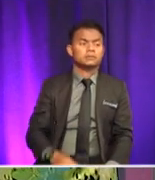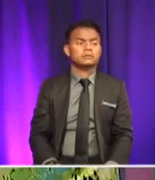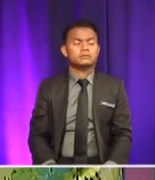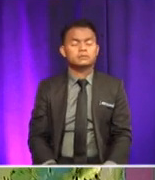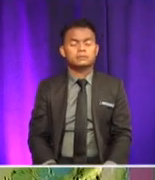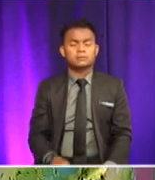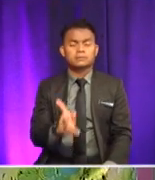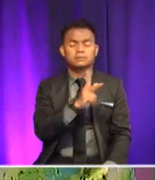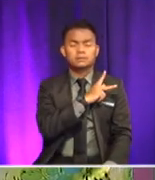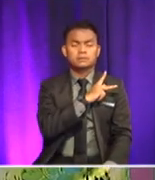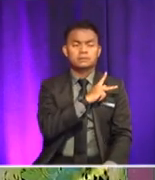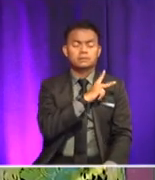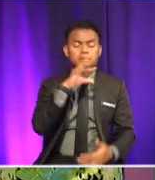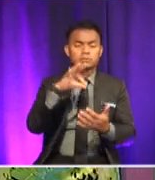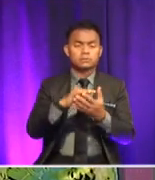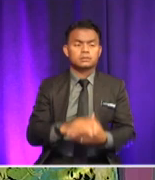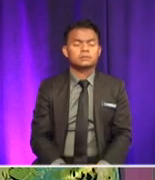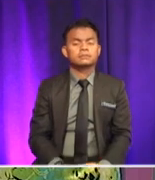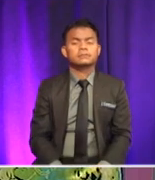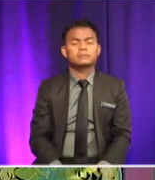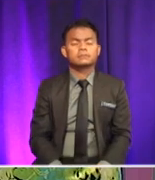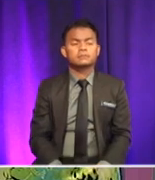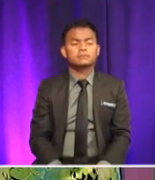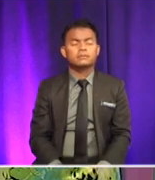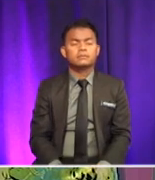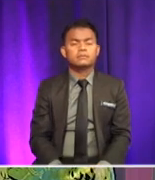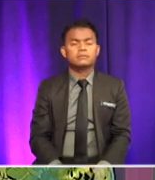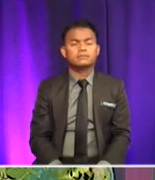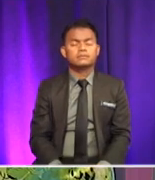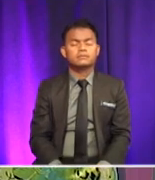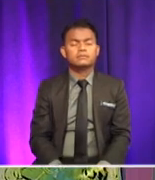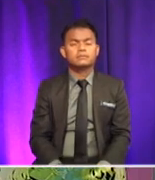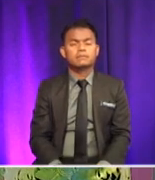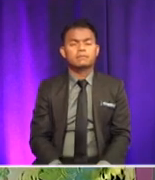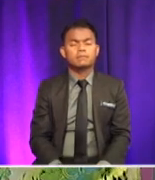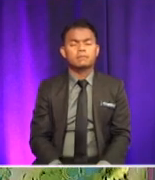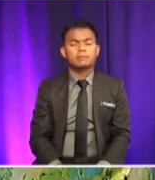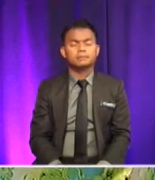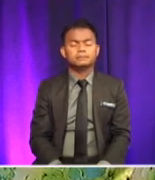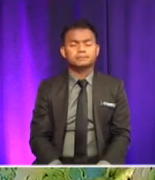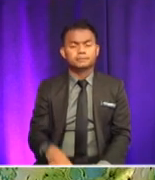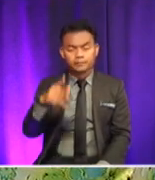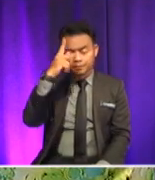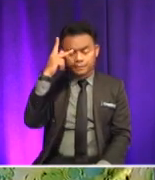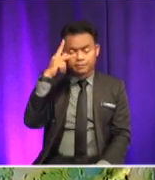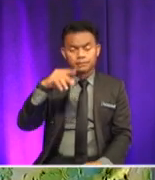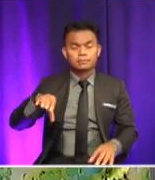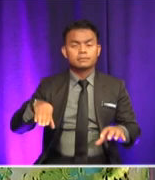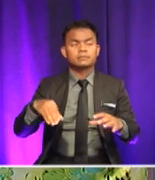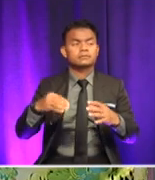rooster's perspective, he interrogates Lani with cruelty because he hopes that Lani would admit her